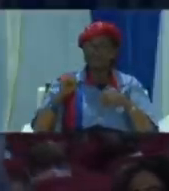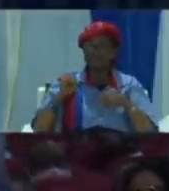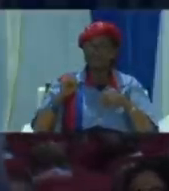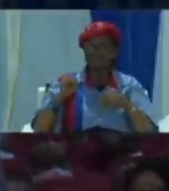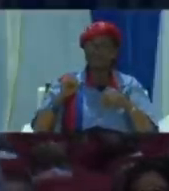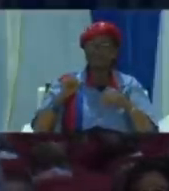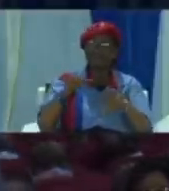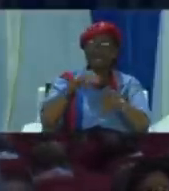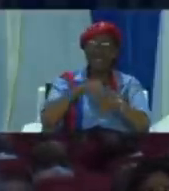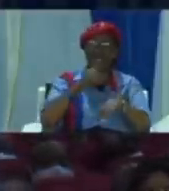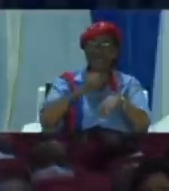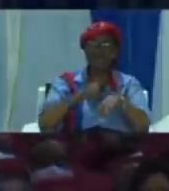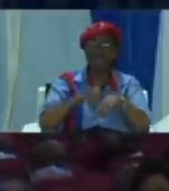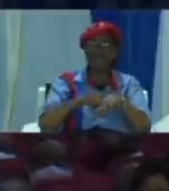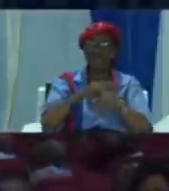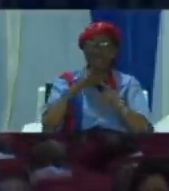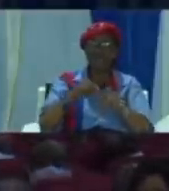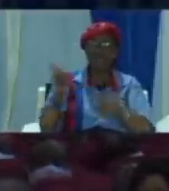occasionally when you